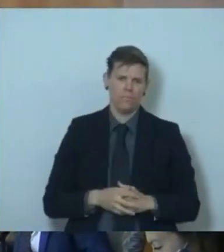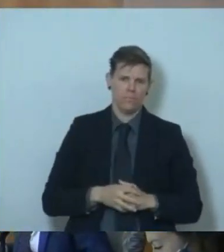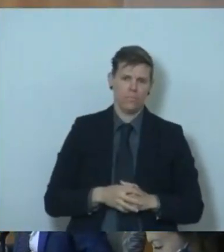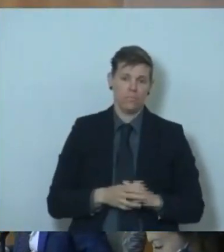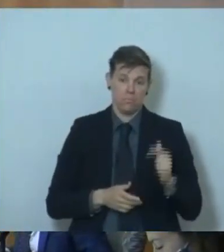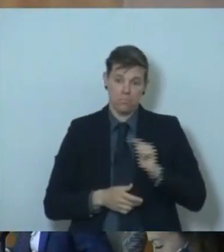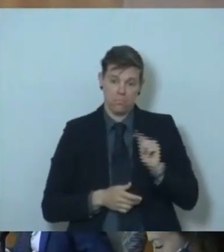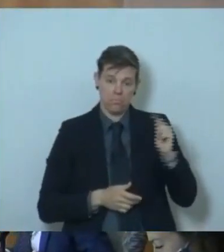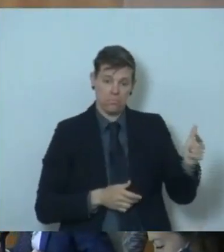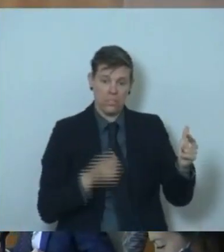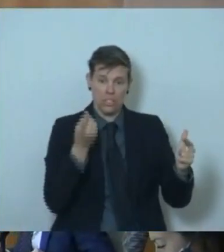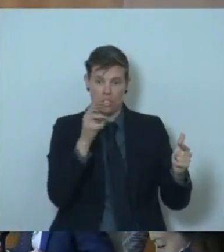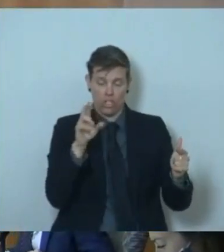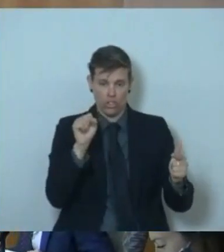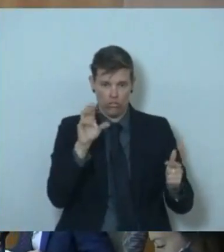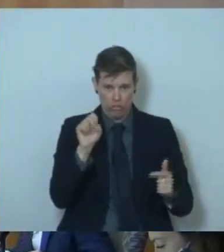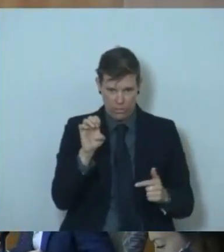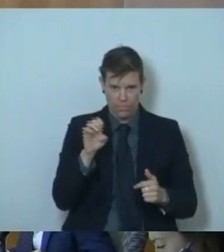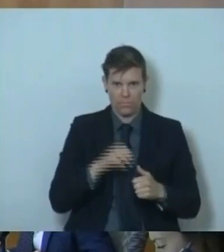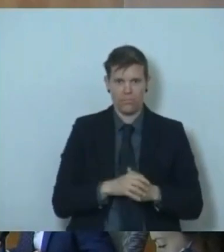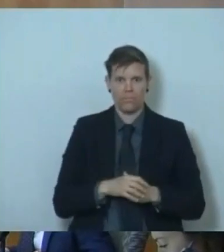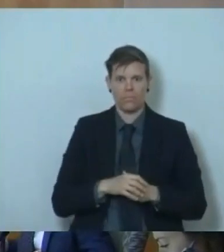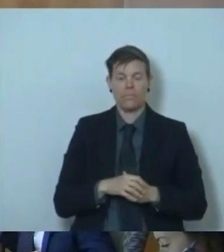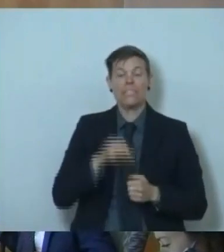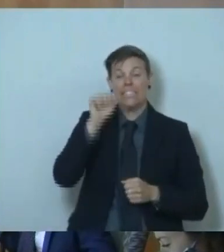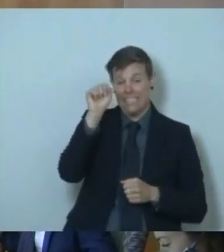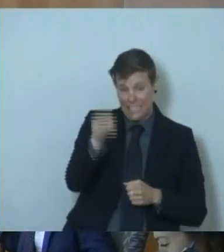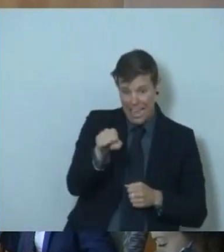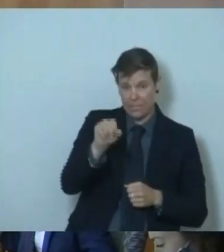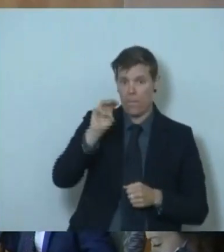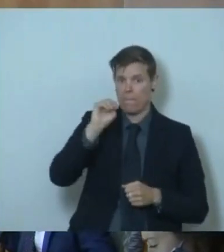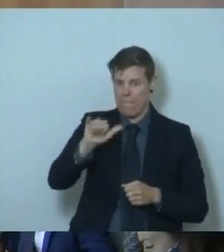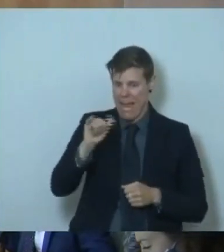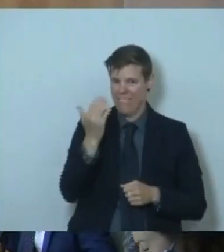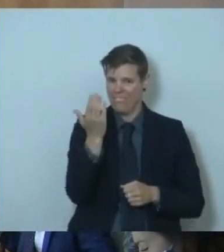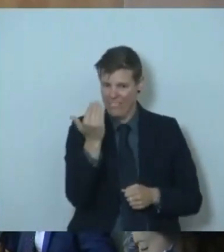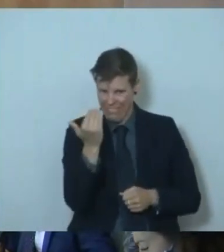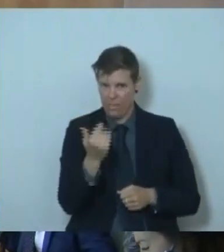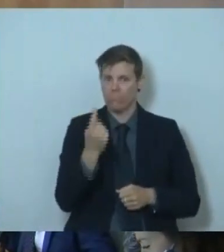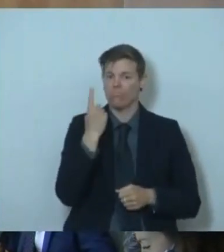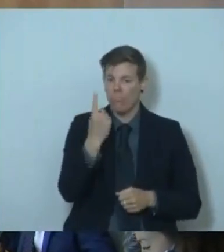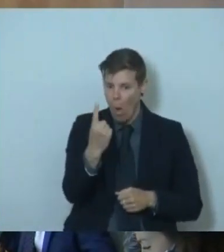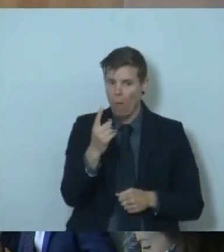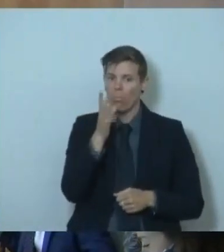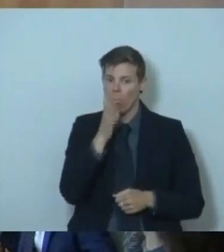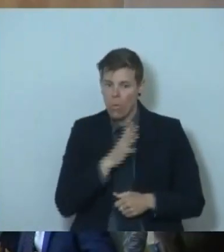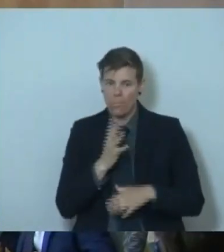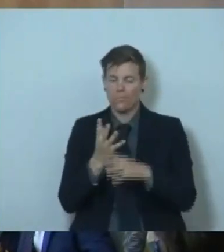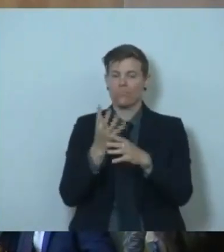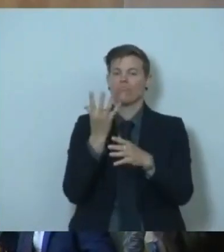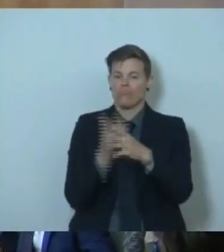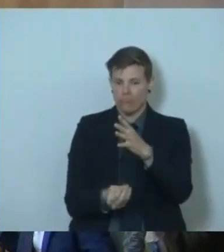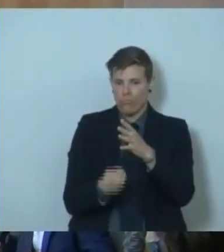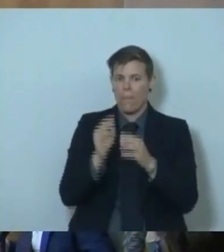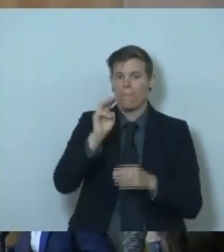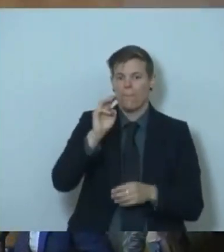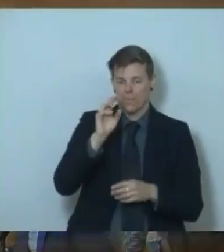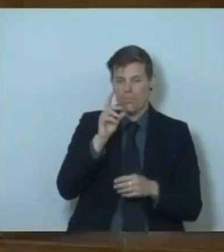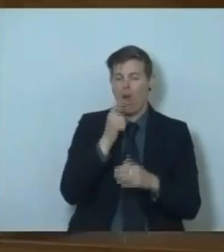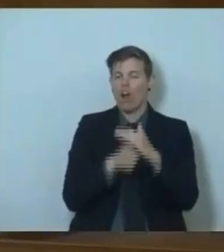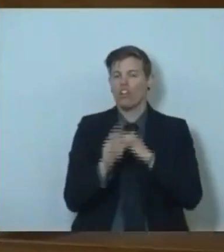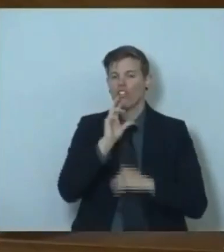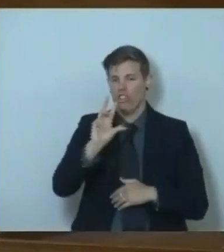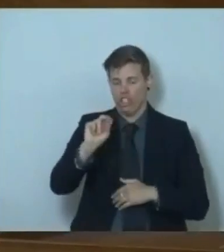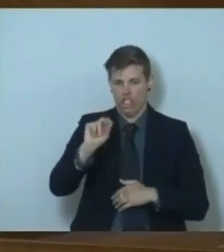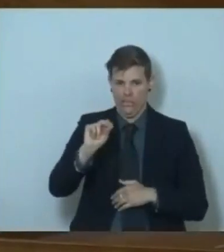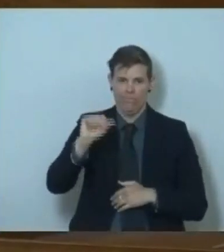her 20s on the 15th. My best guess is that we compile that mortality data on a weekly basis, and so that graph did not include